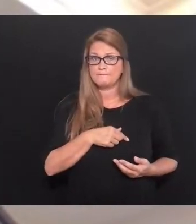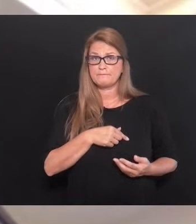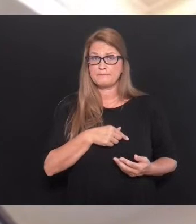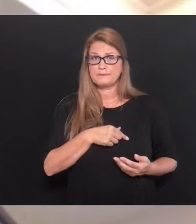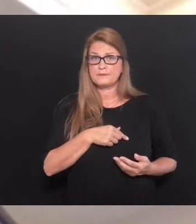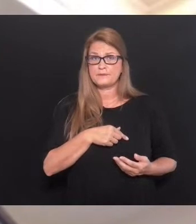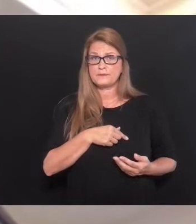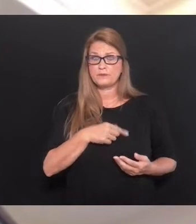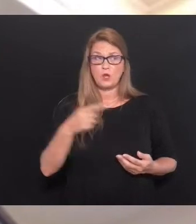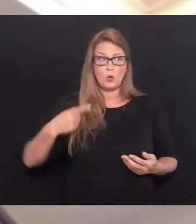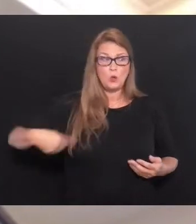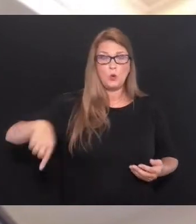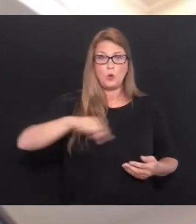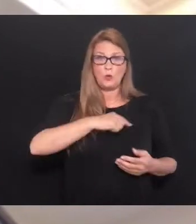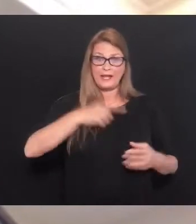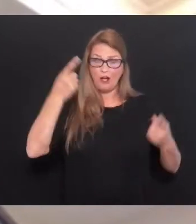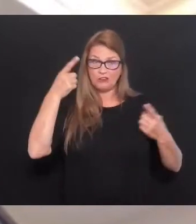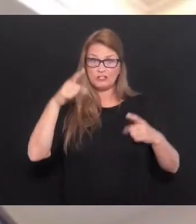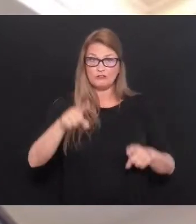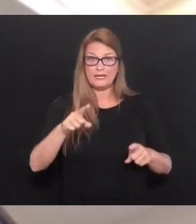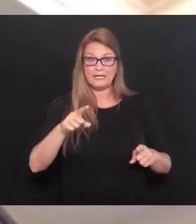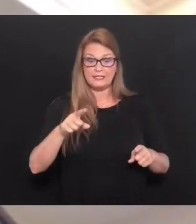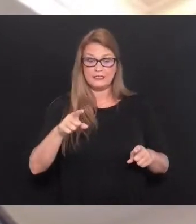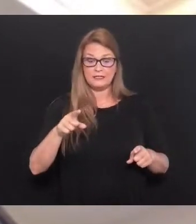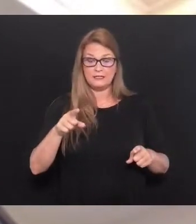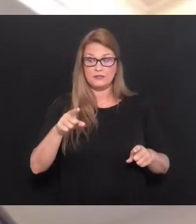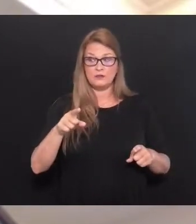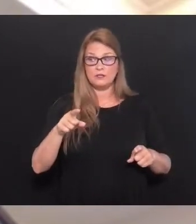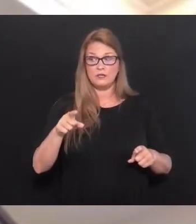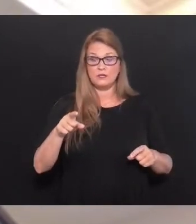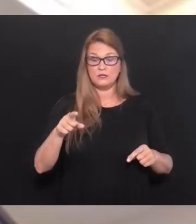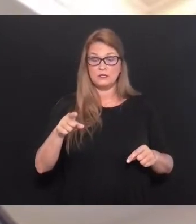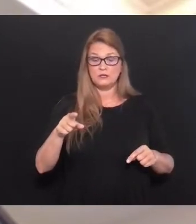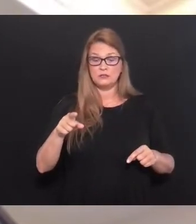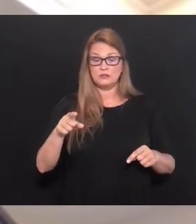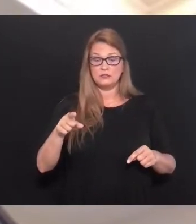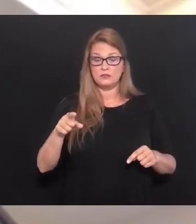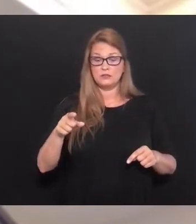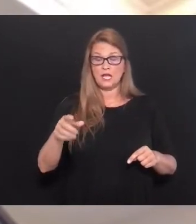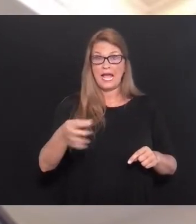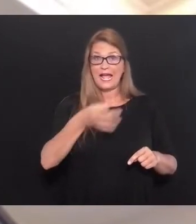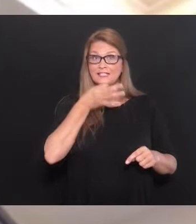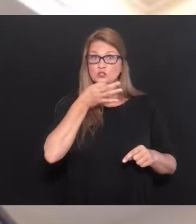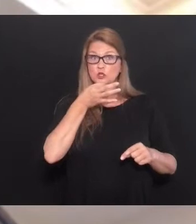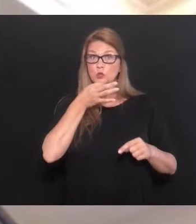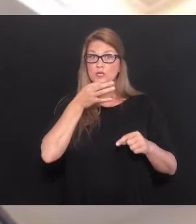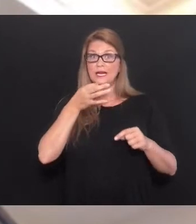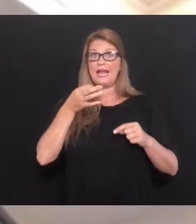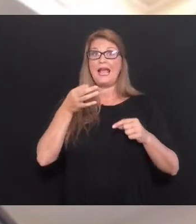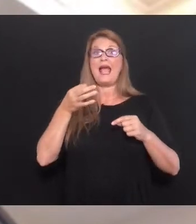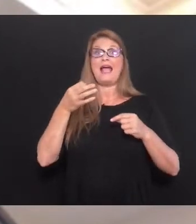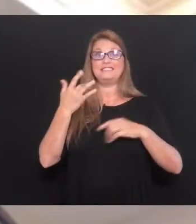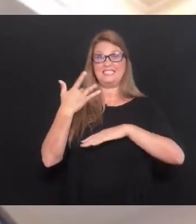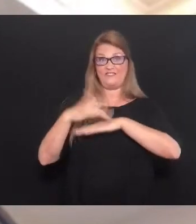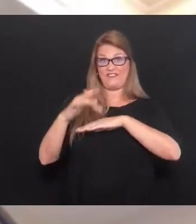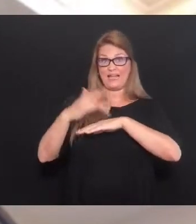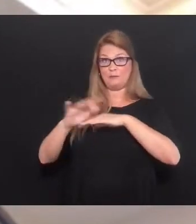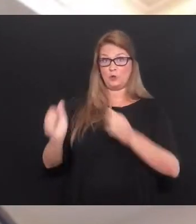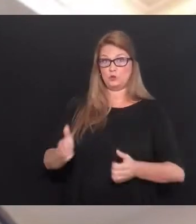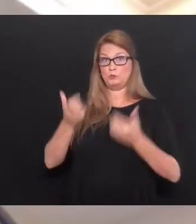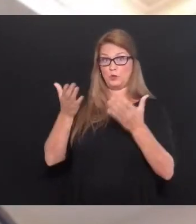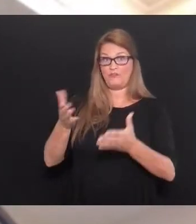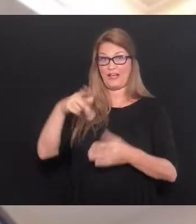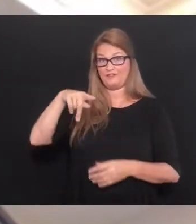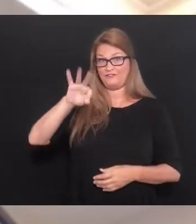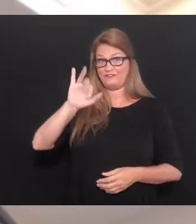in agreement as soon as ACIP makes it available for us to provide that Pfizer dose, all